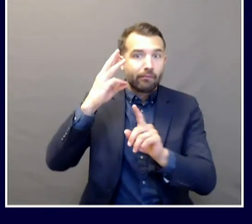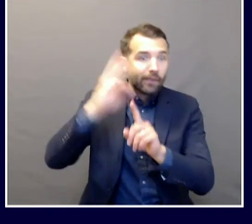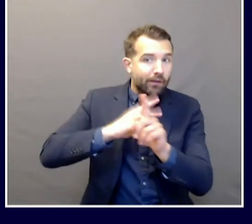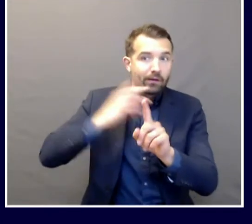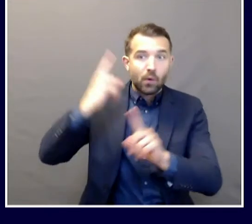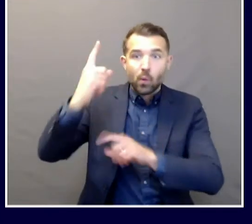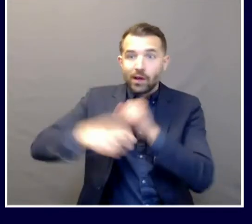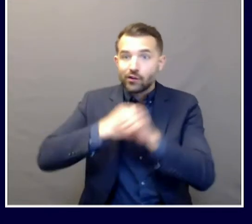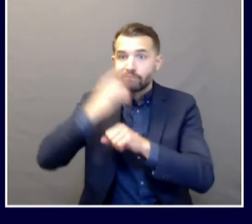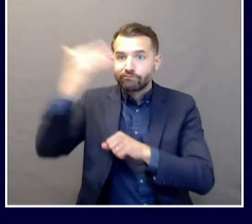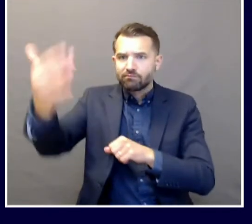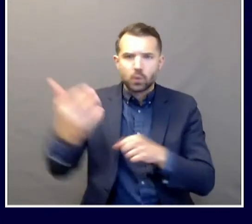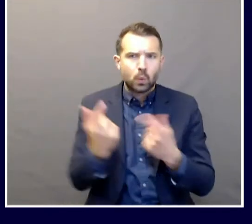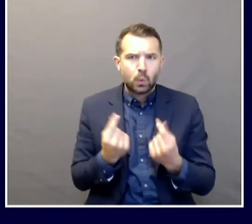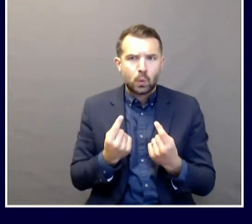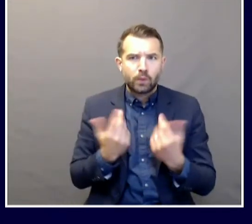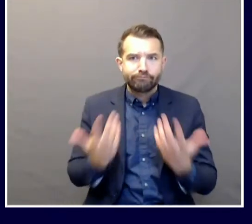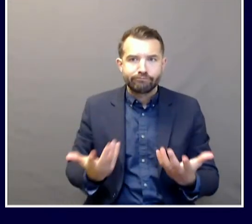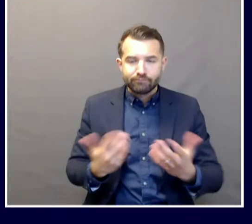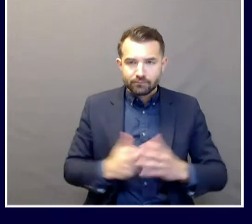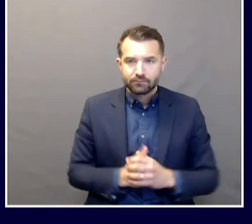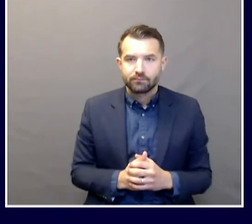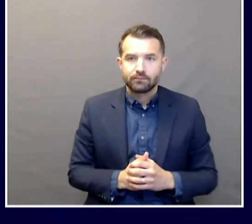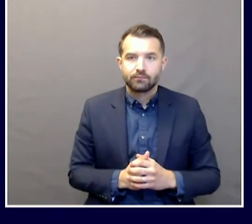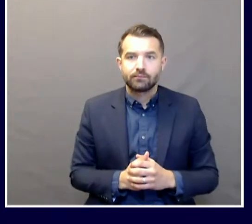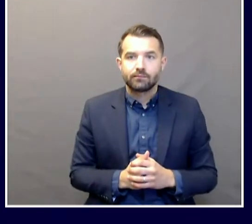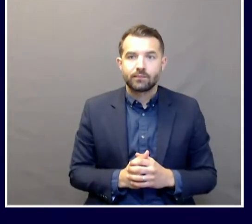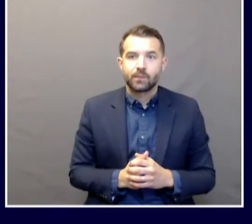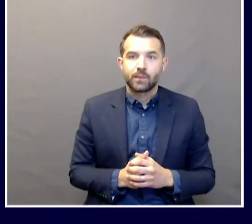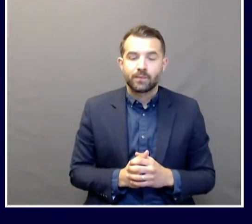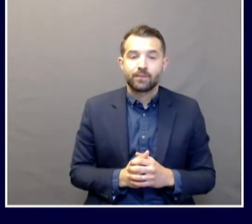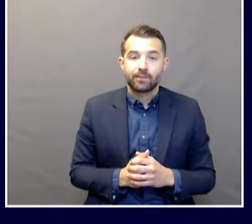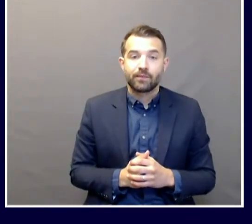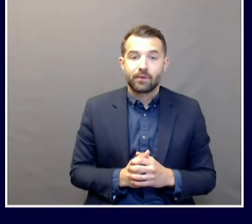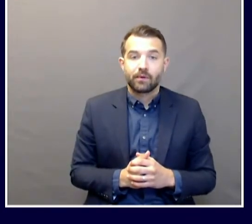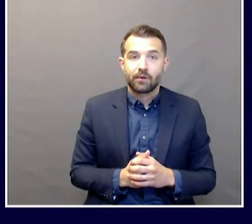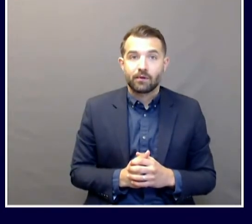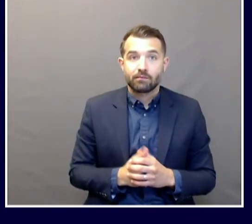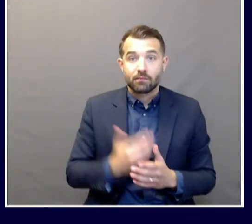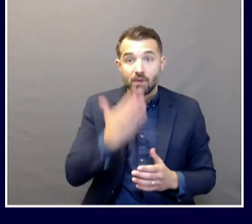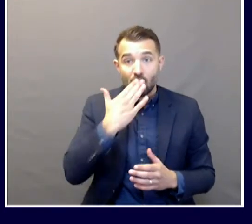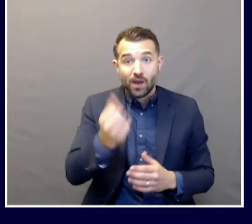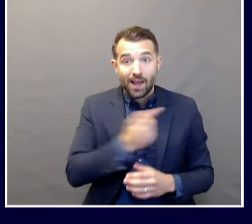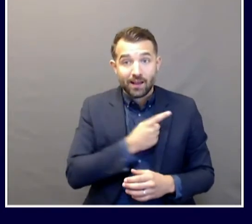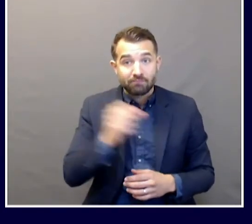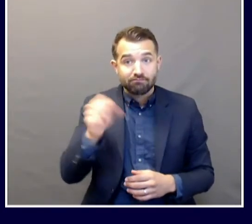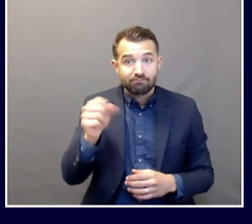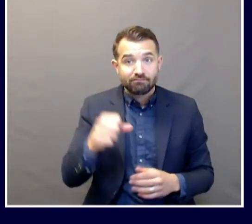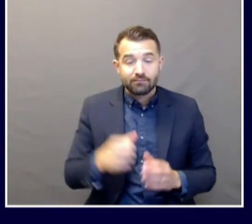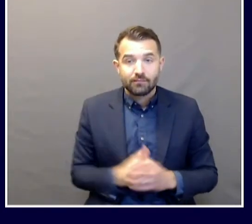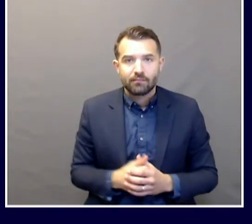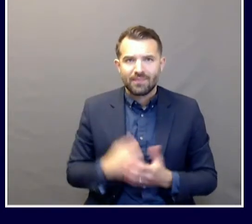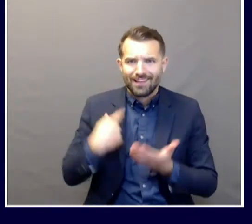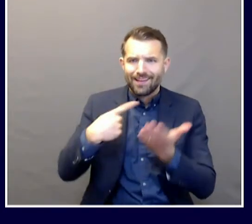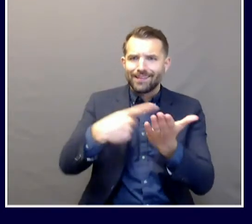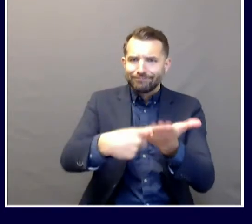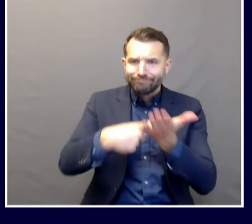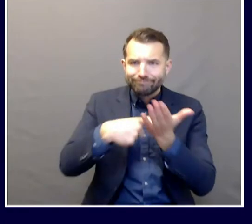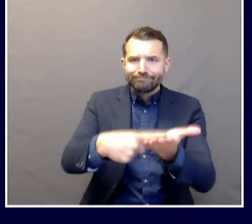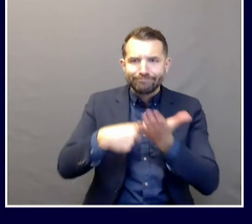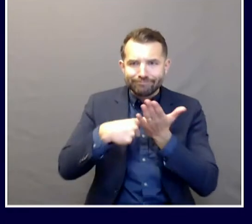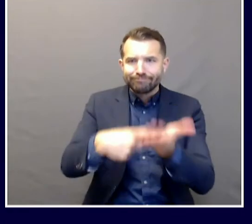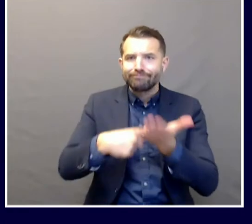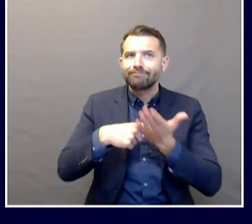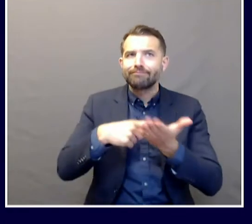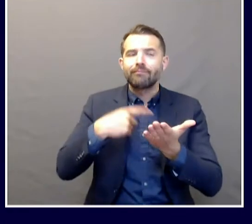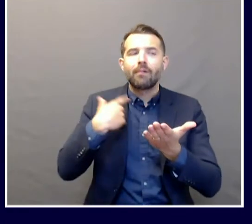that. I mean, I think we are, that's a reasonable question. It's something that we've talked about. I understand where that question comes from.